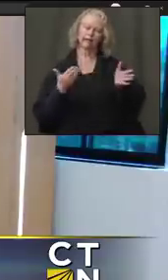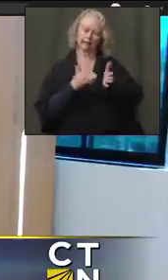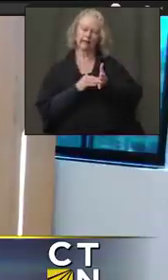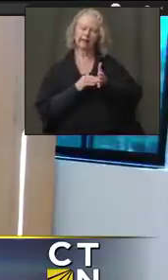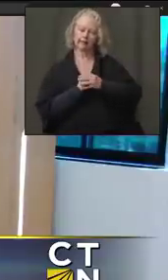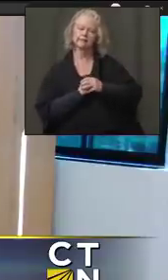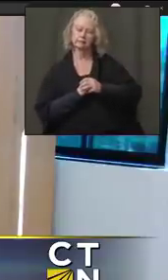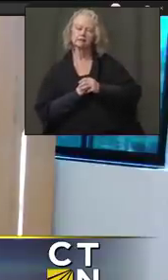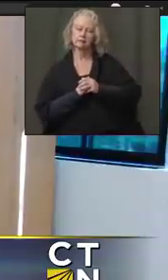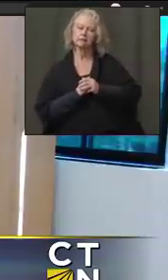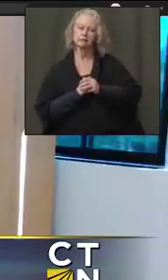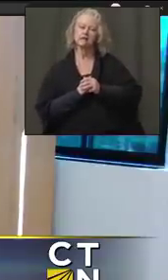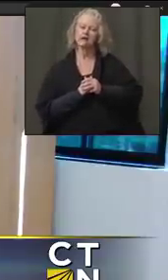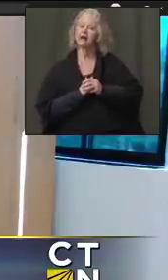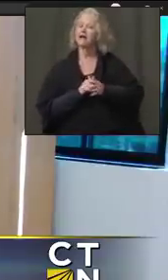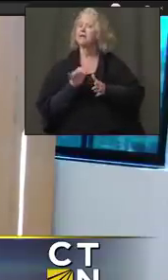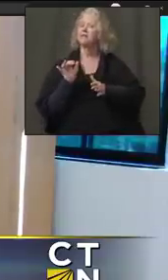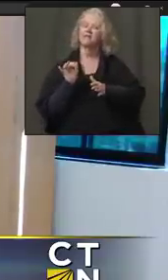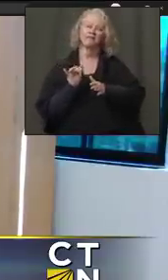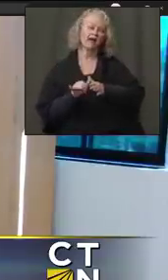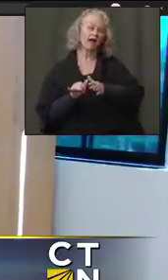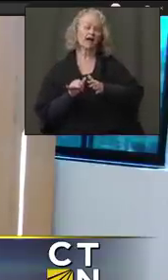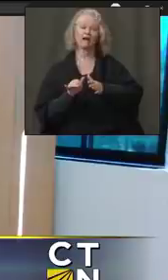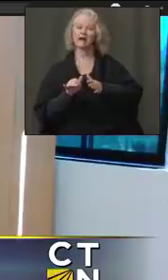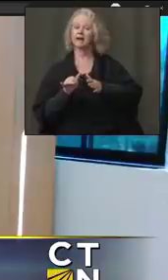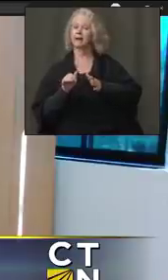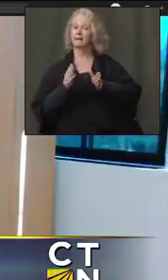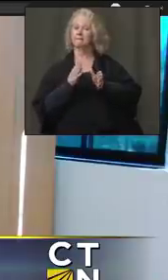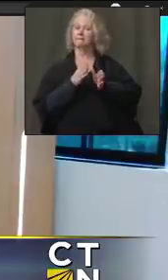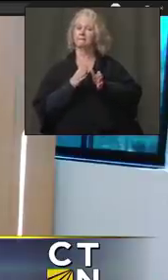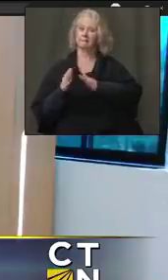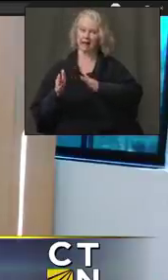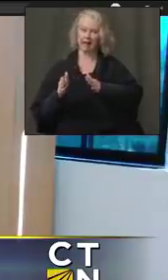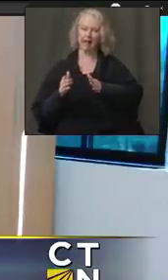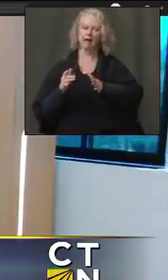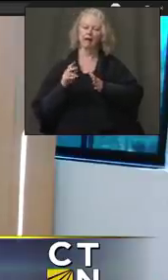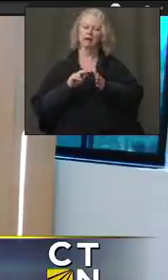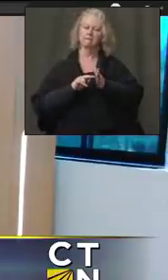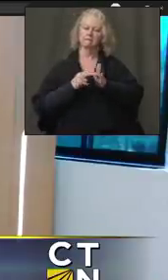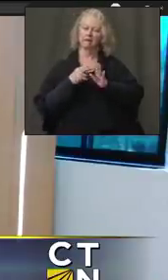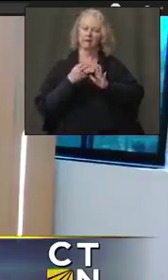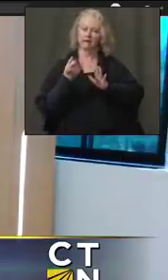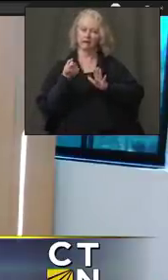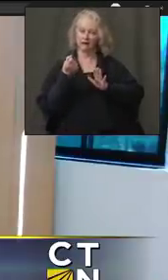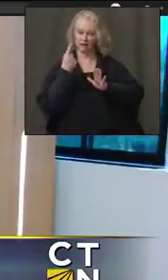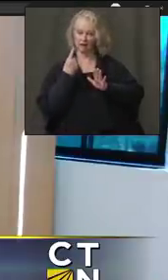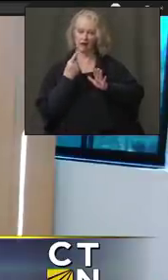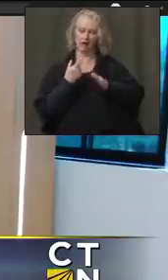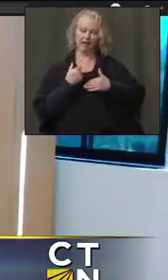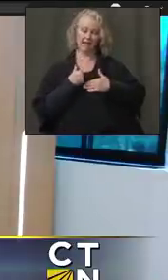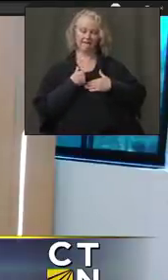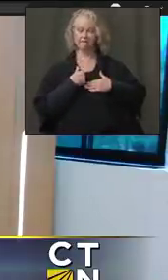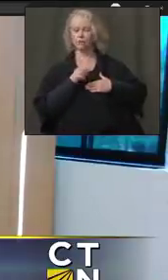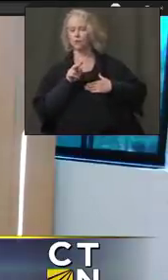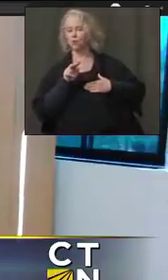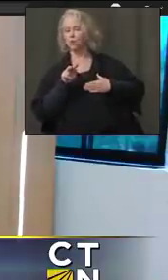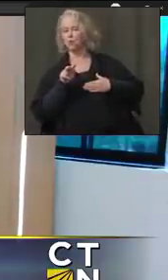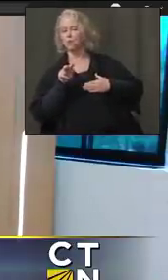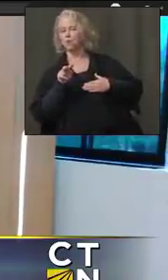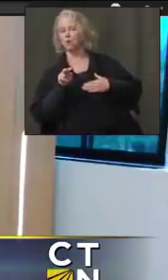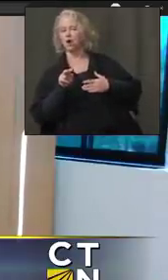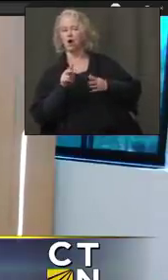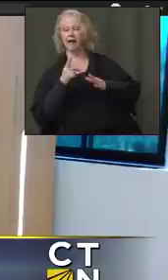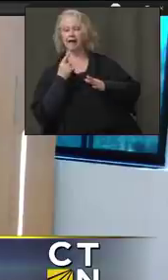And this plan can be triggered up to 2 weeks before the announced opening date of a school or college or